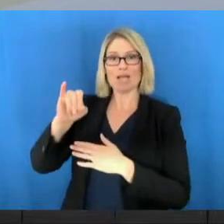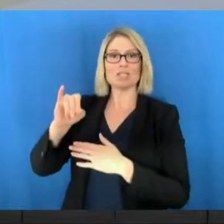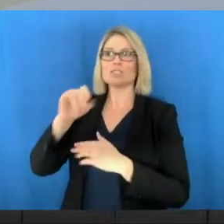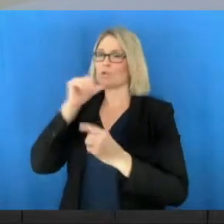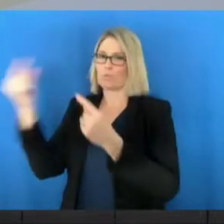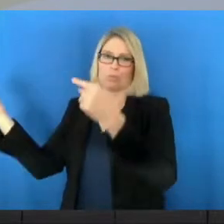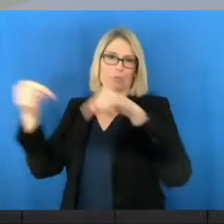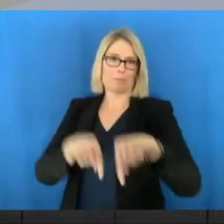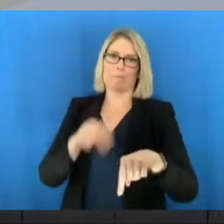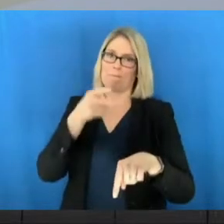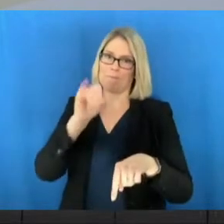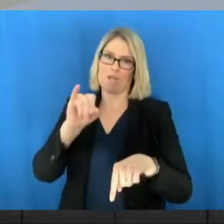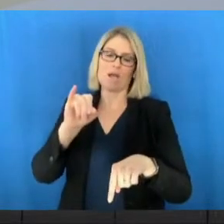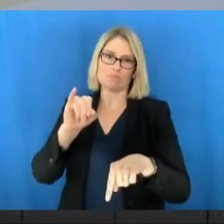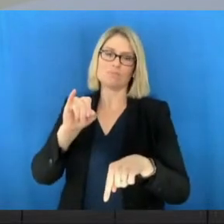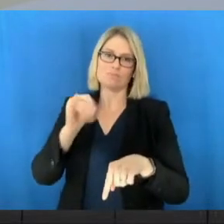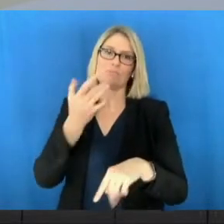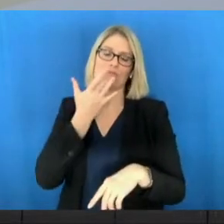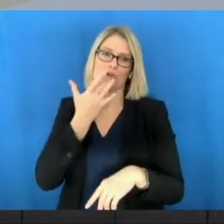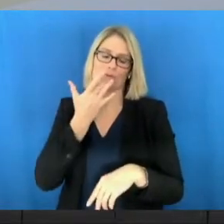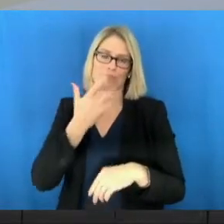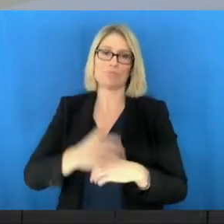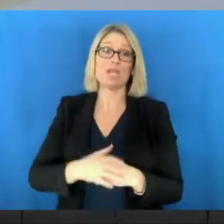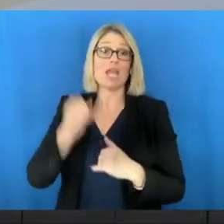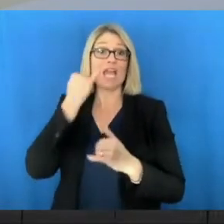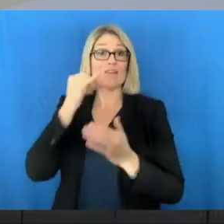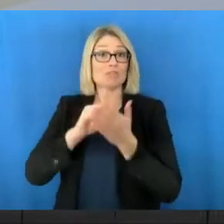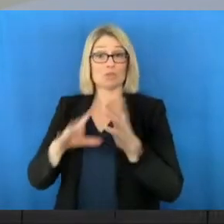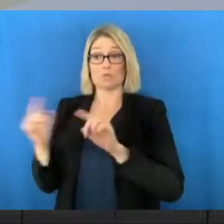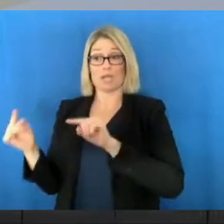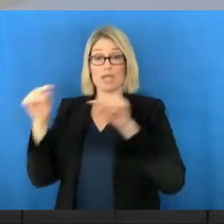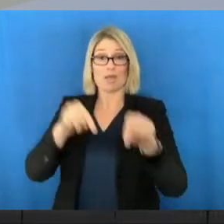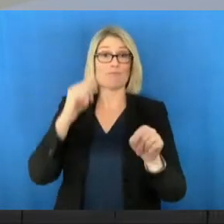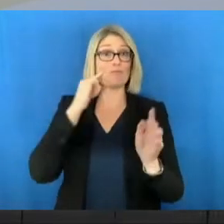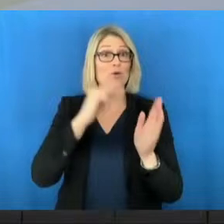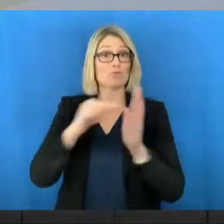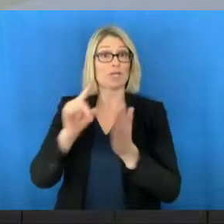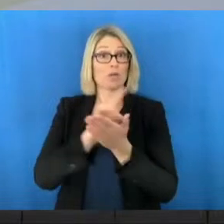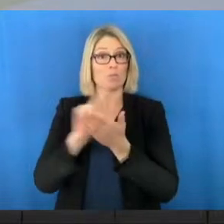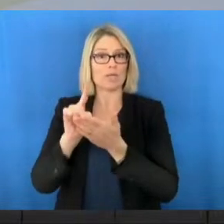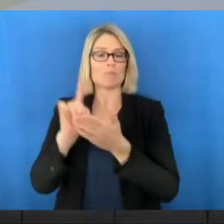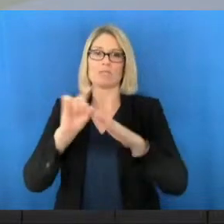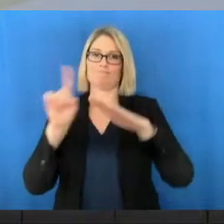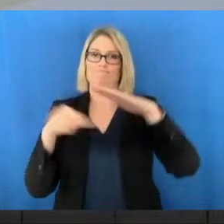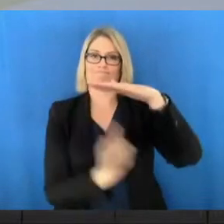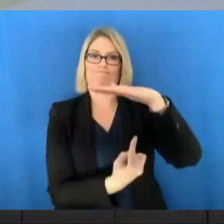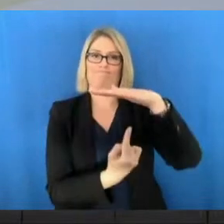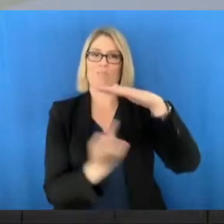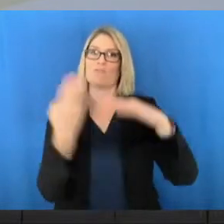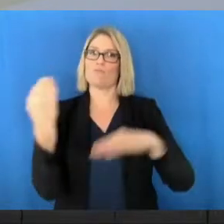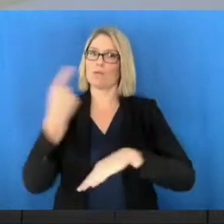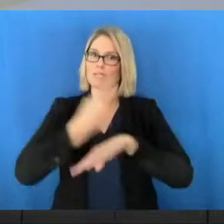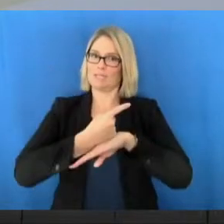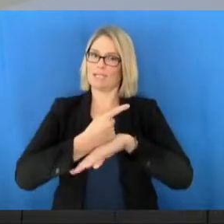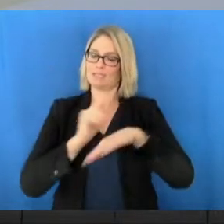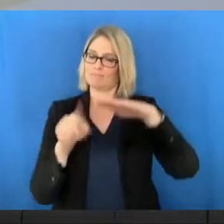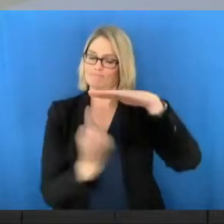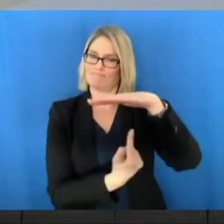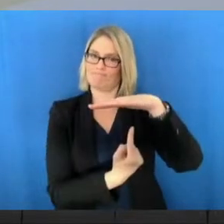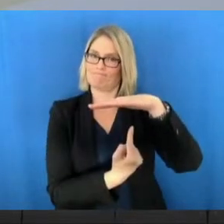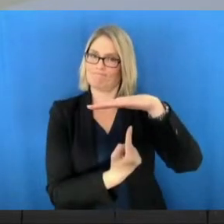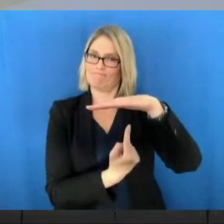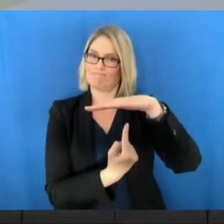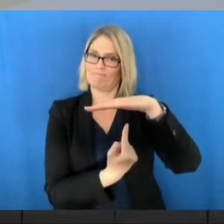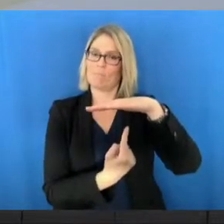Week. Any students who do come home for Reading Week will be required to self-isolate for 14 days or however long they're